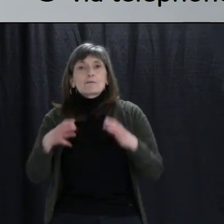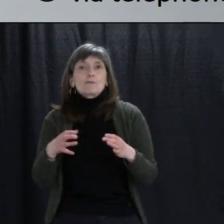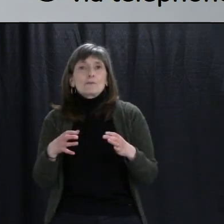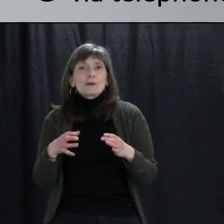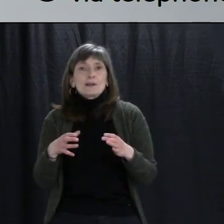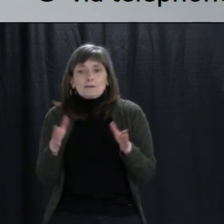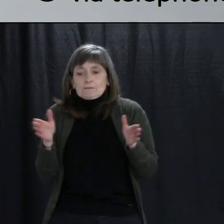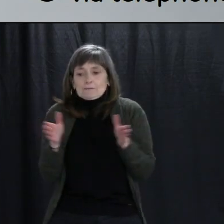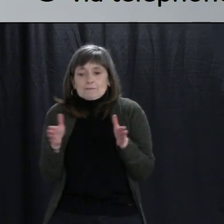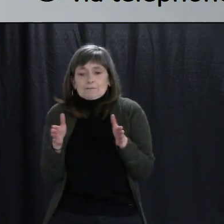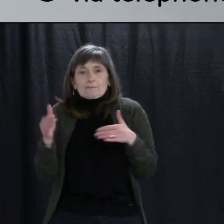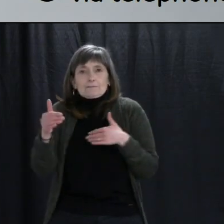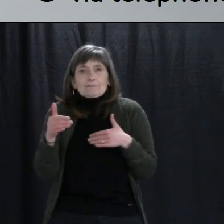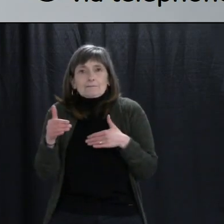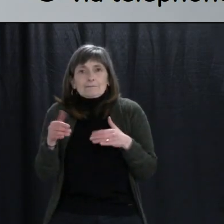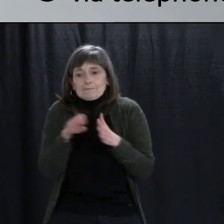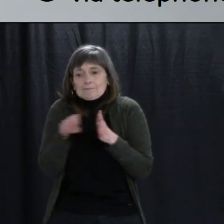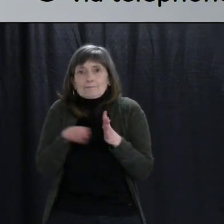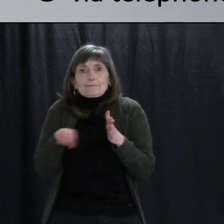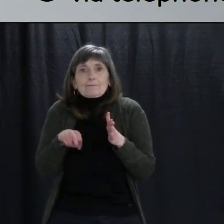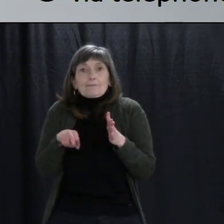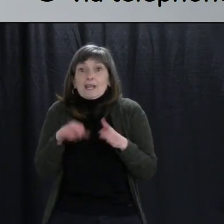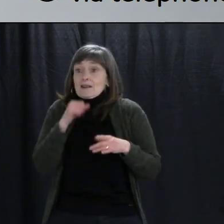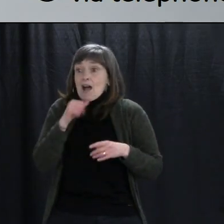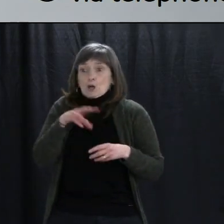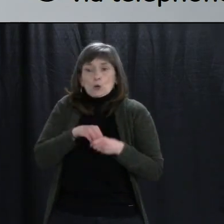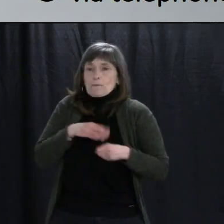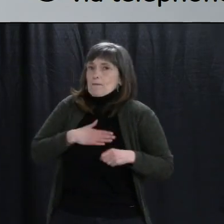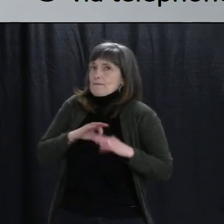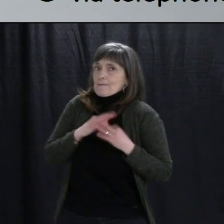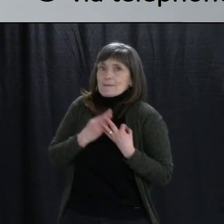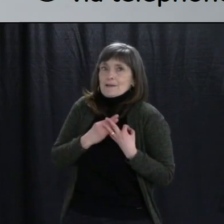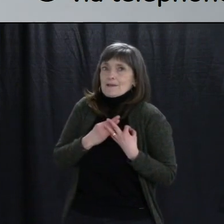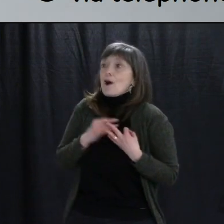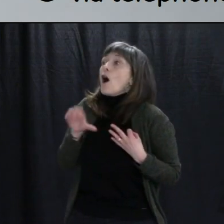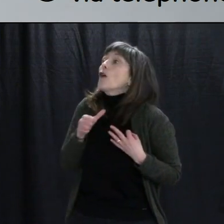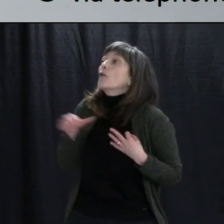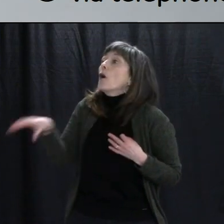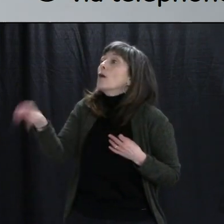space. People outside of your bubble joining in the car